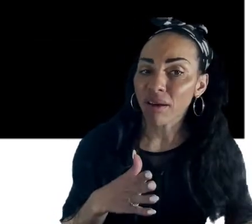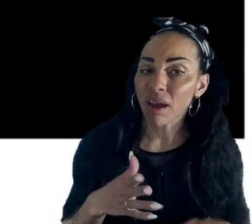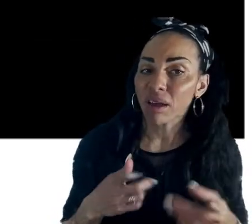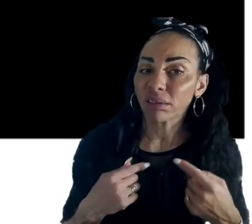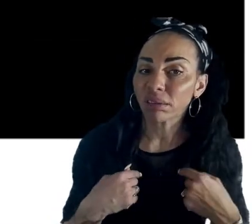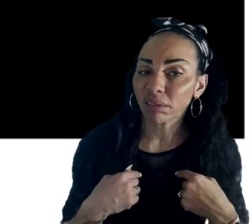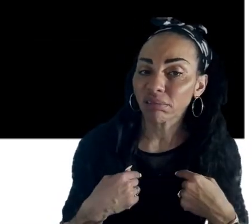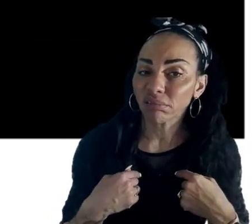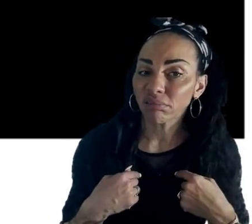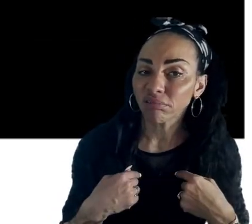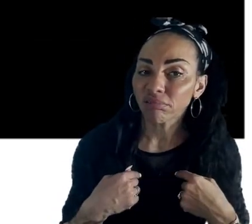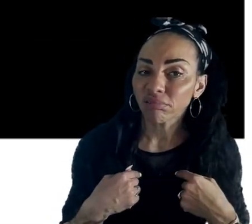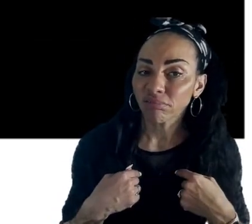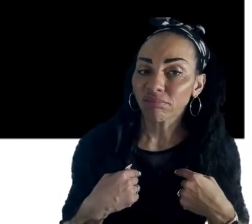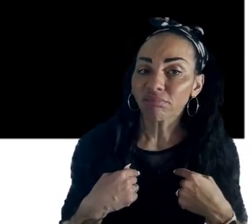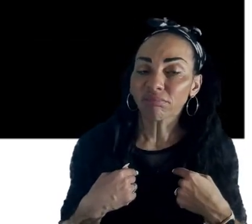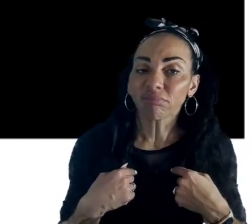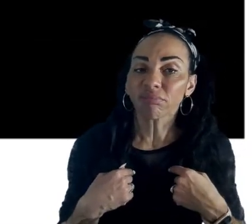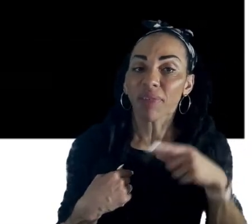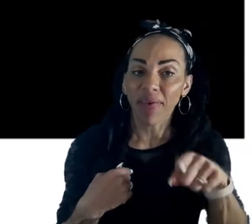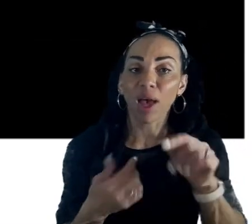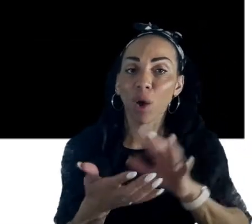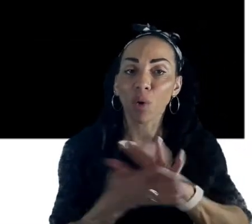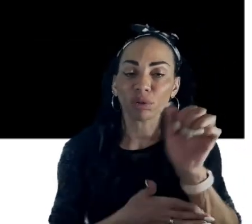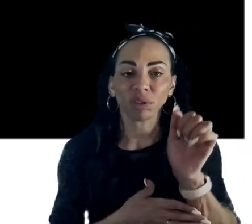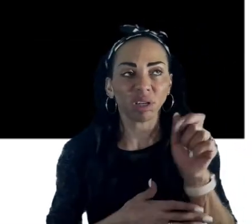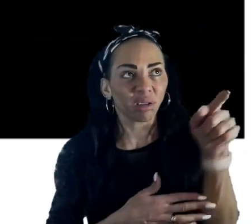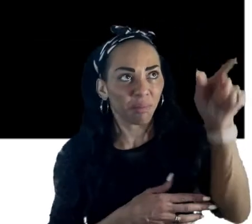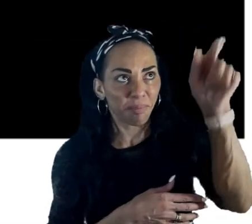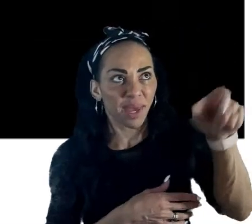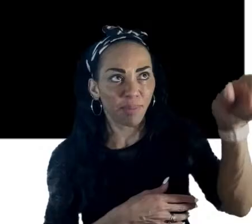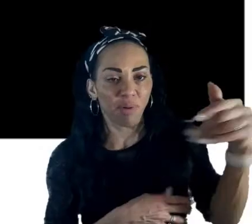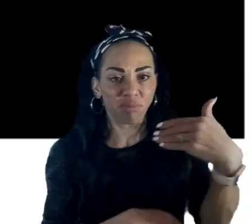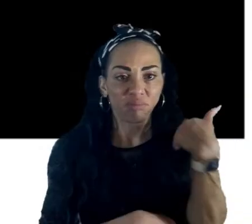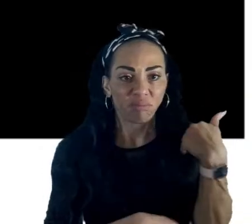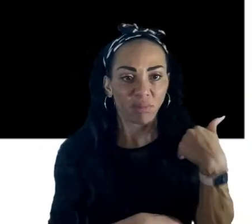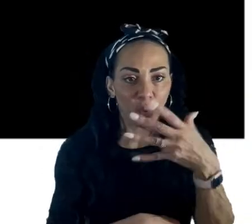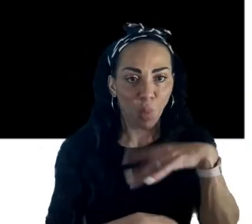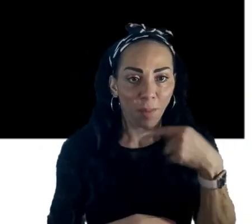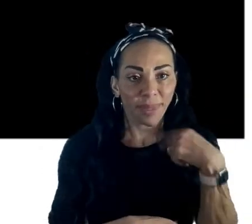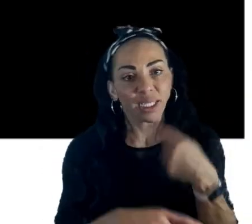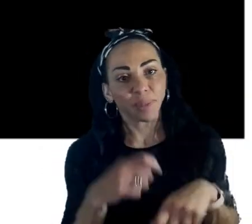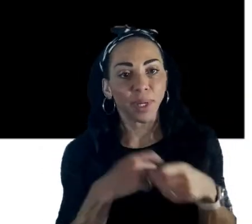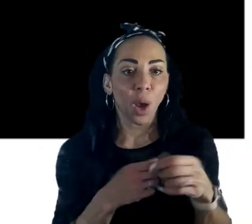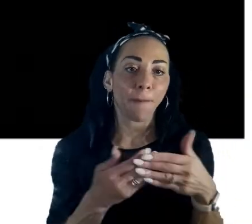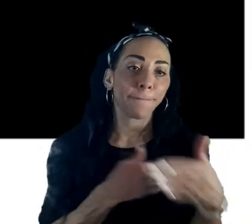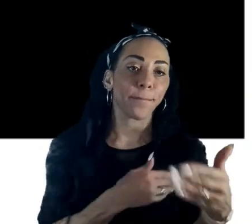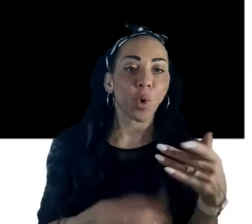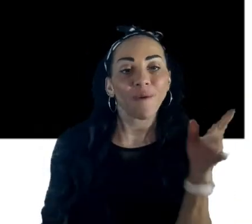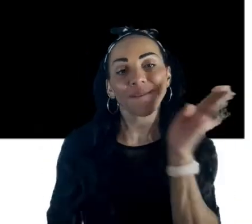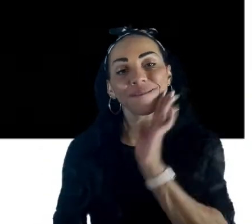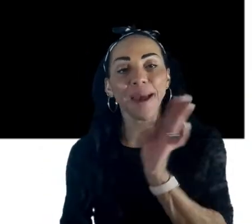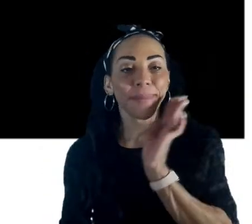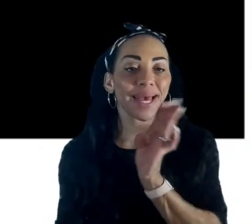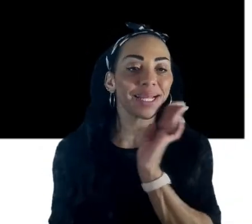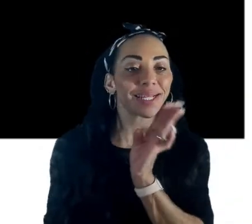more feminine way than I sit within, I